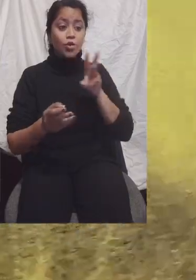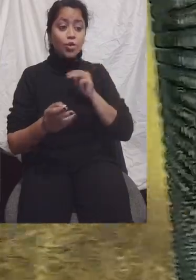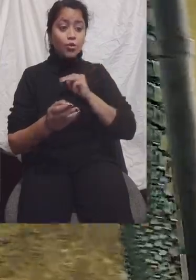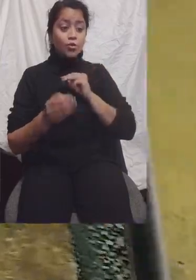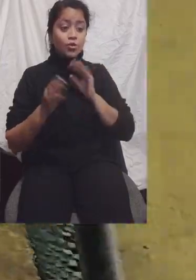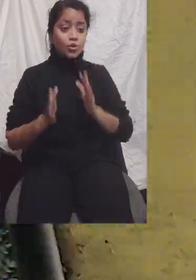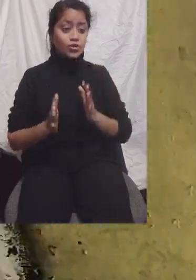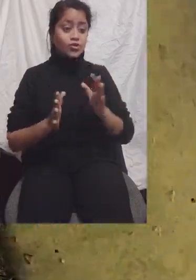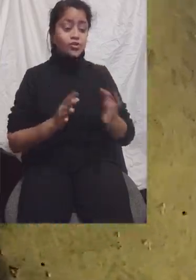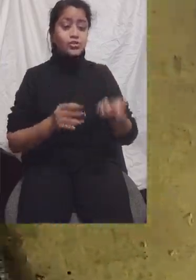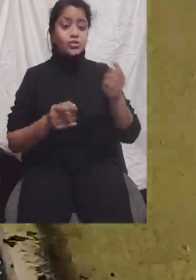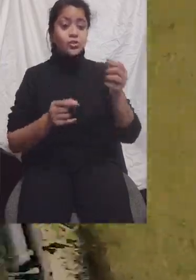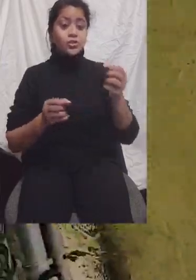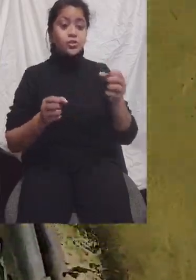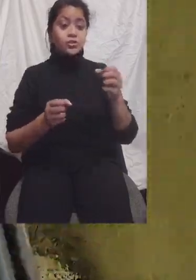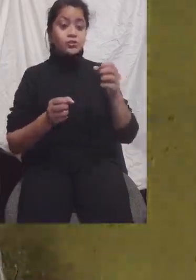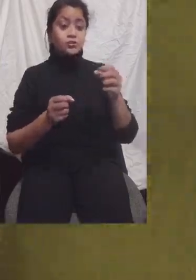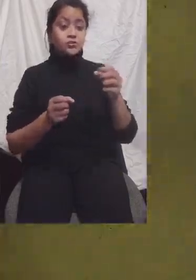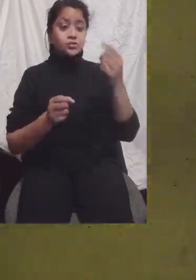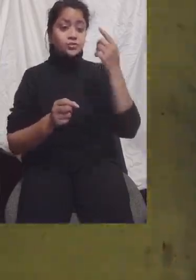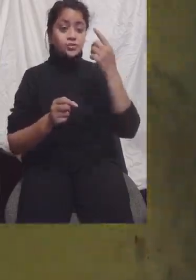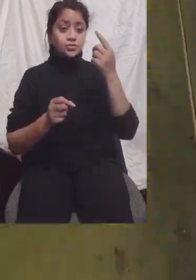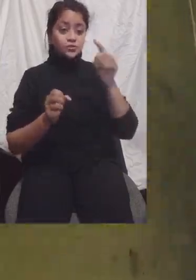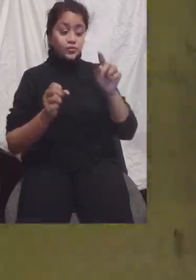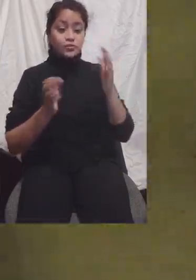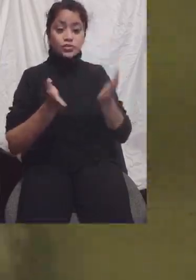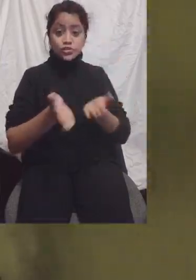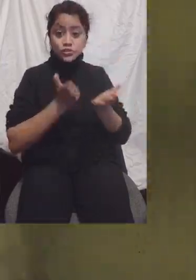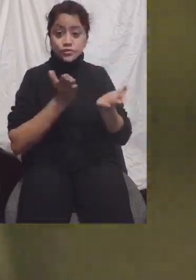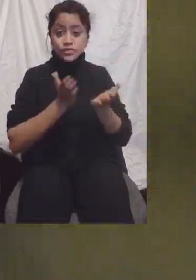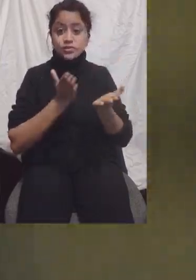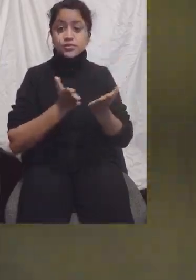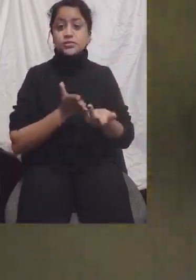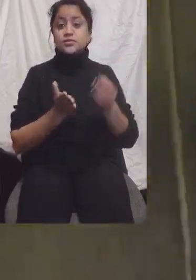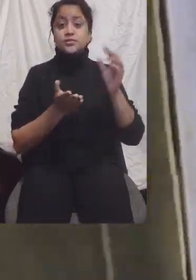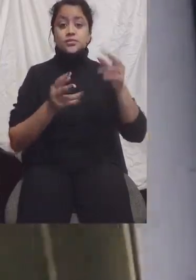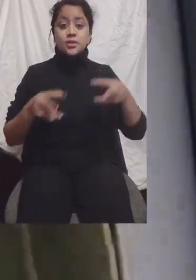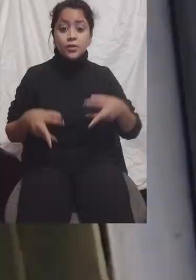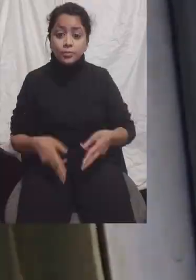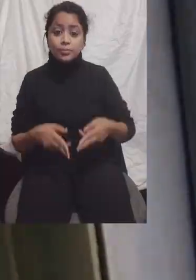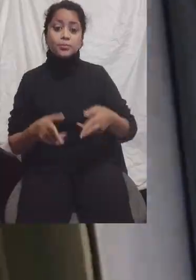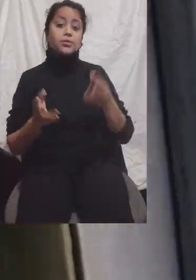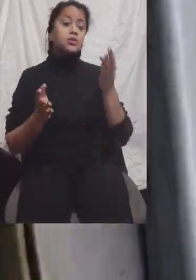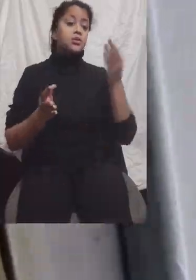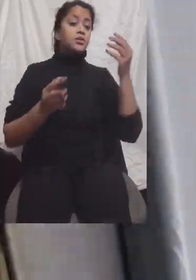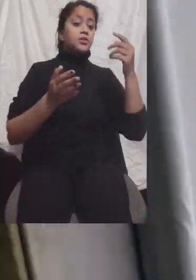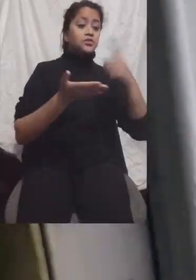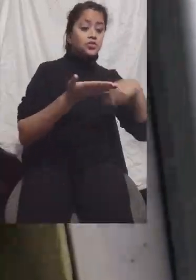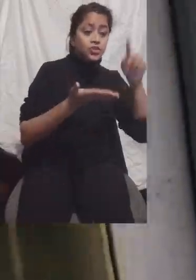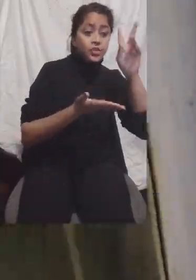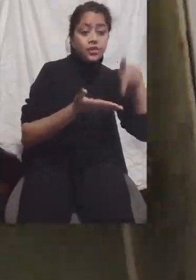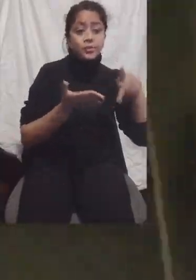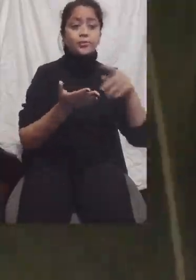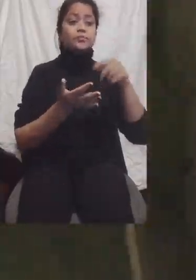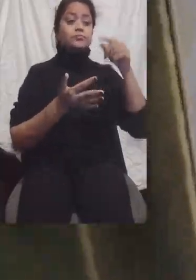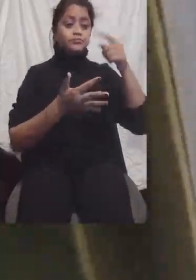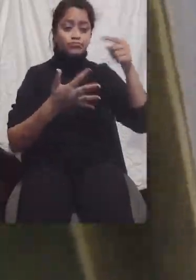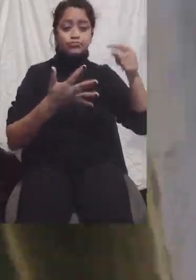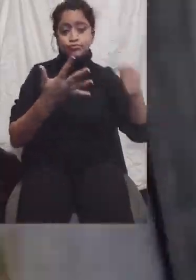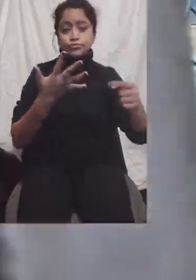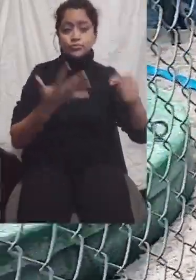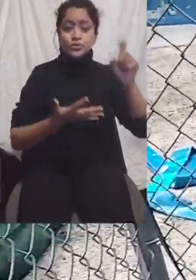shelter in Grand Cayman, if anybody wants to open their doors as a foster home for our homeless cats and dogs, that is always incredibly